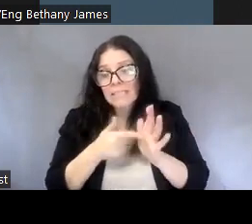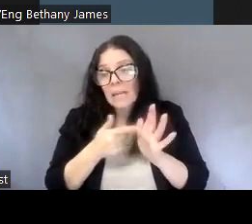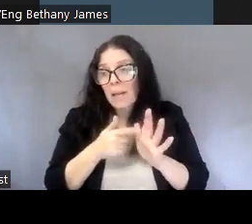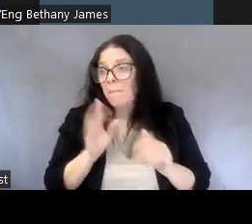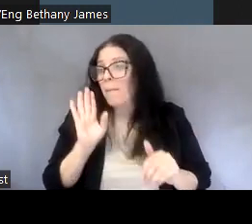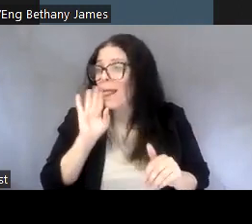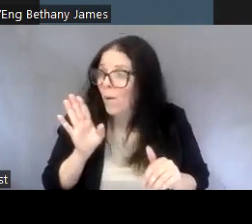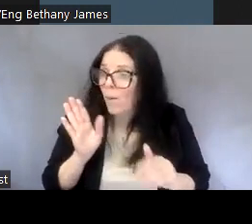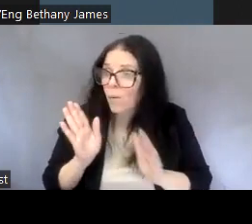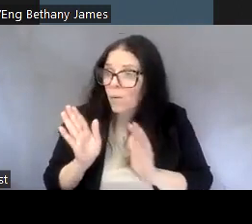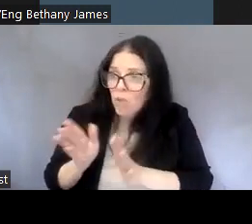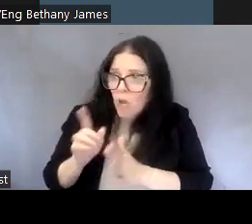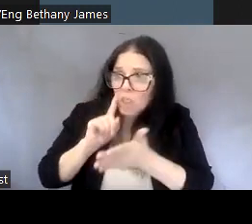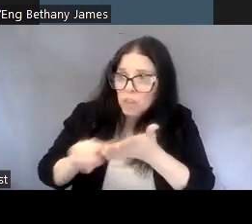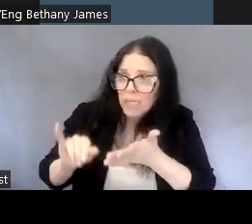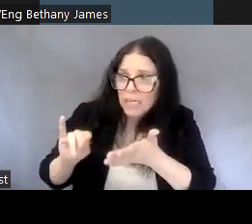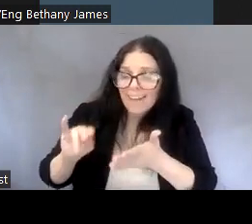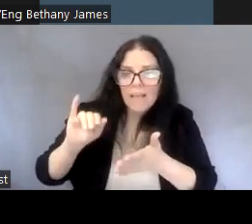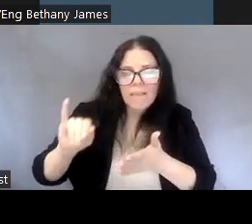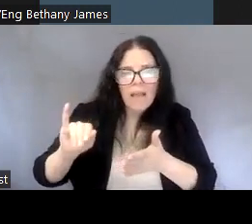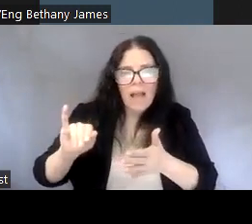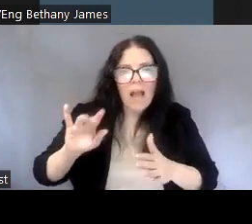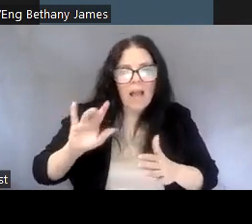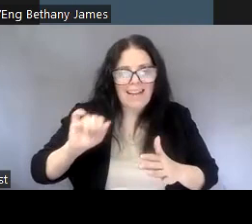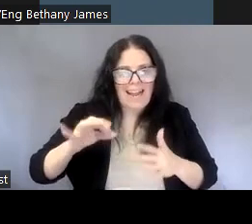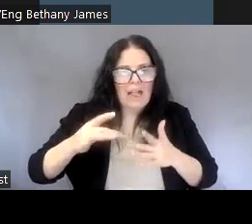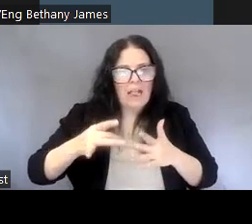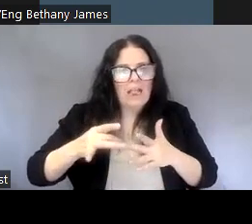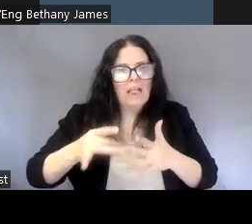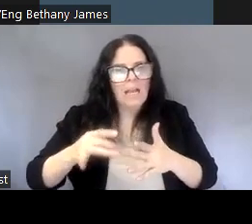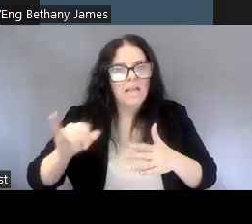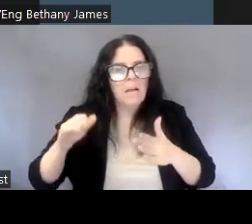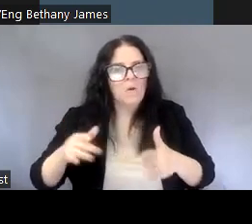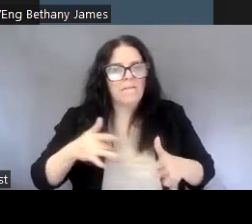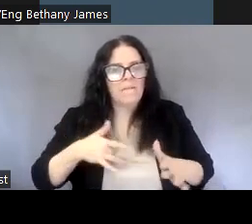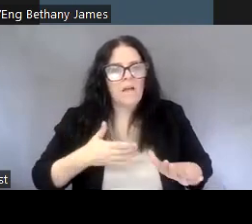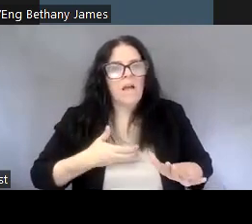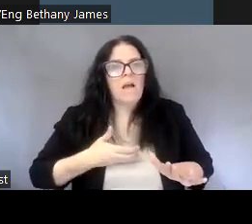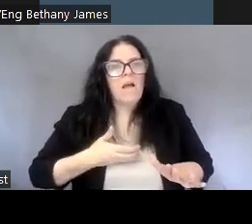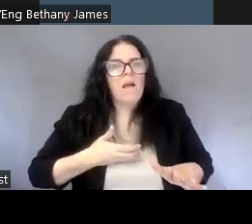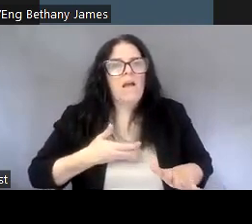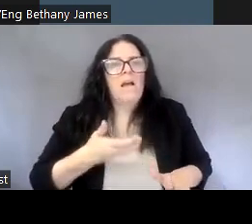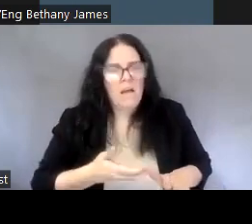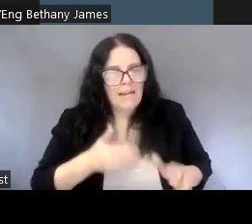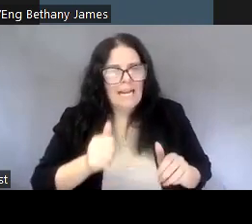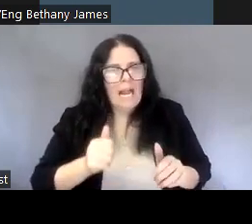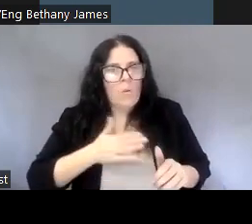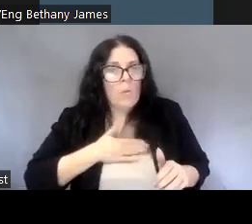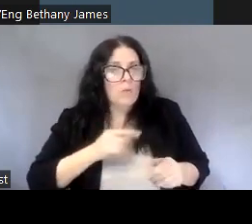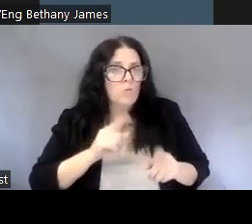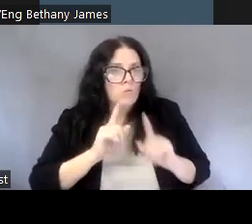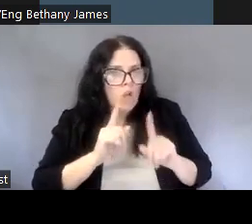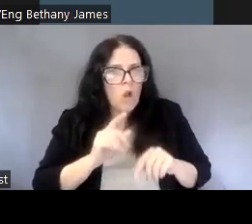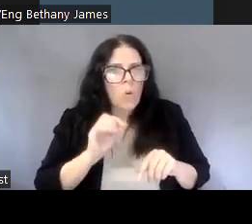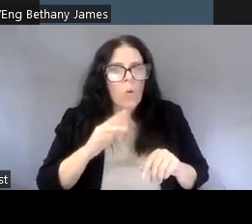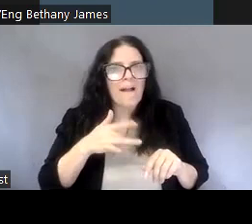them could be just the start of that person being able to explain or talk to you, or cry with